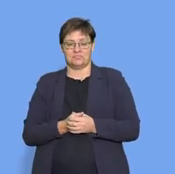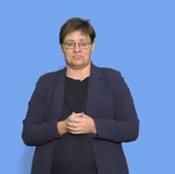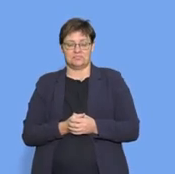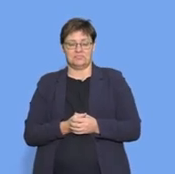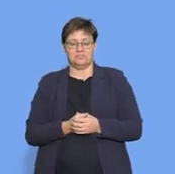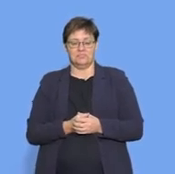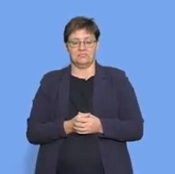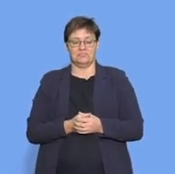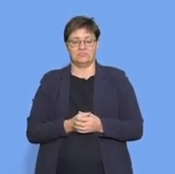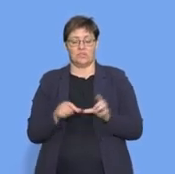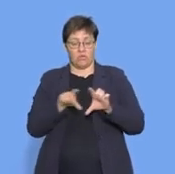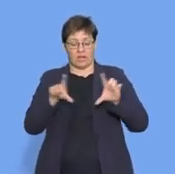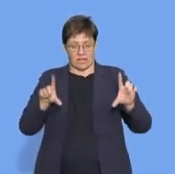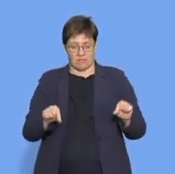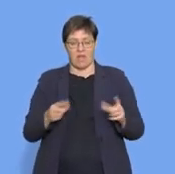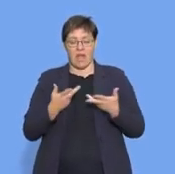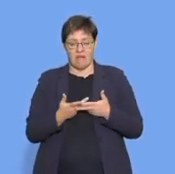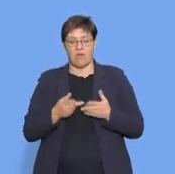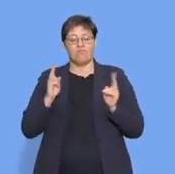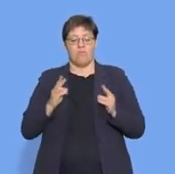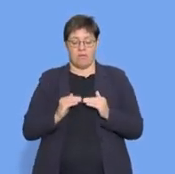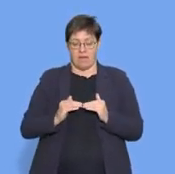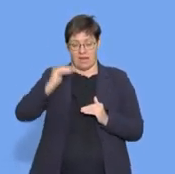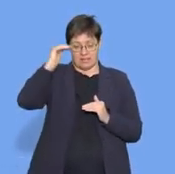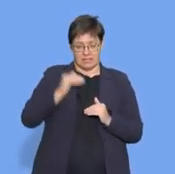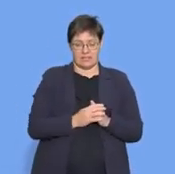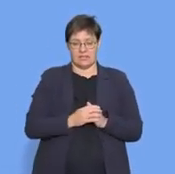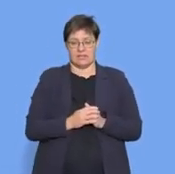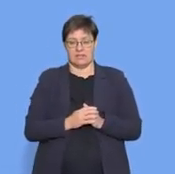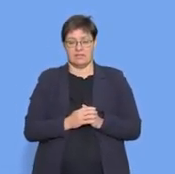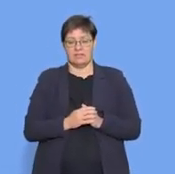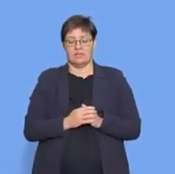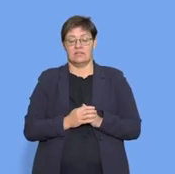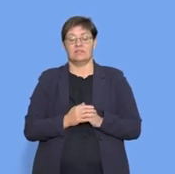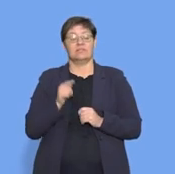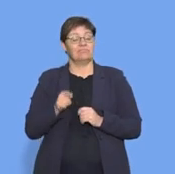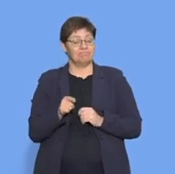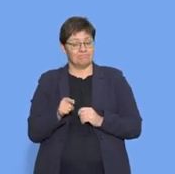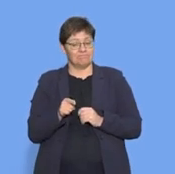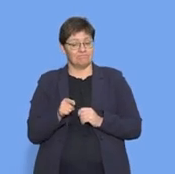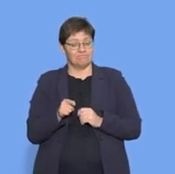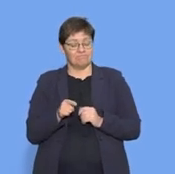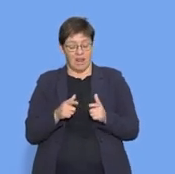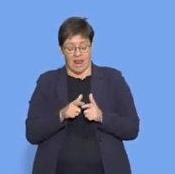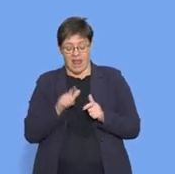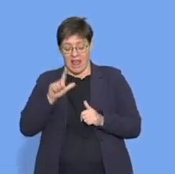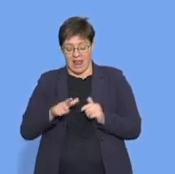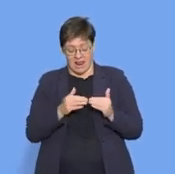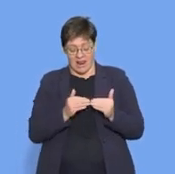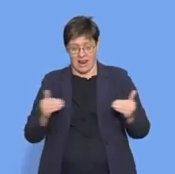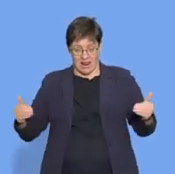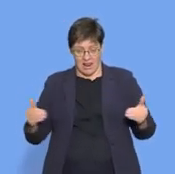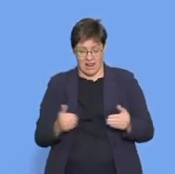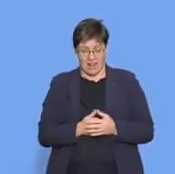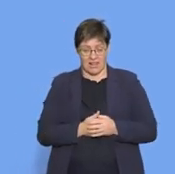the cylinder. We know that a rectangle will have a regular height. The trick with this is the